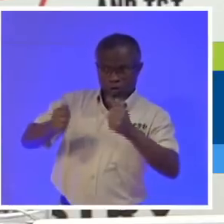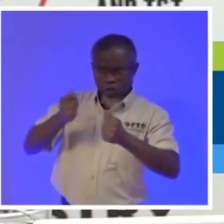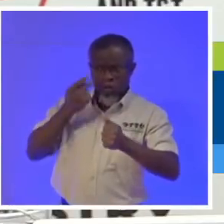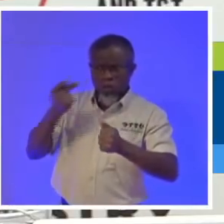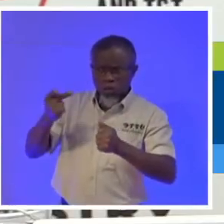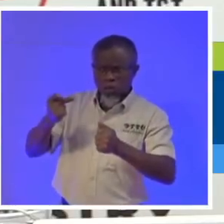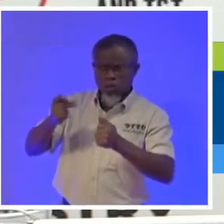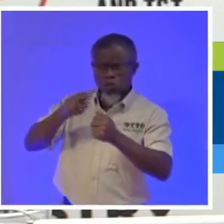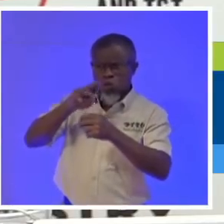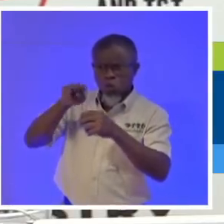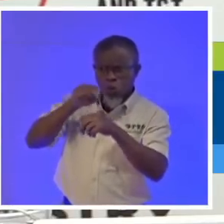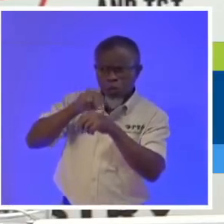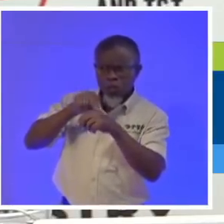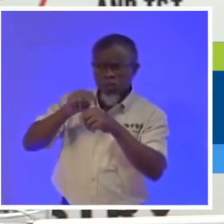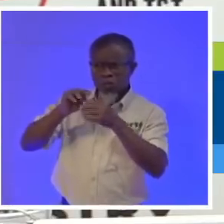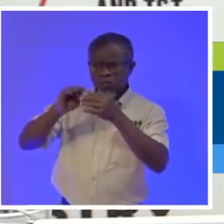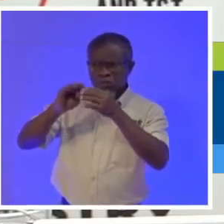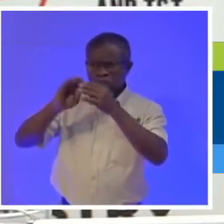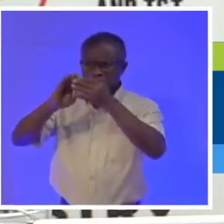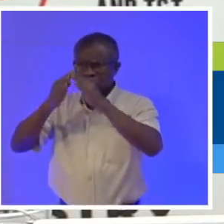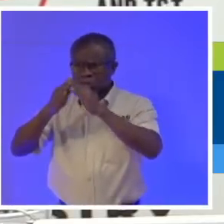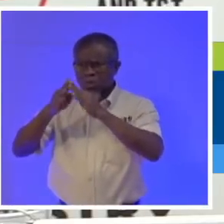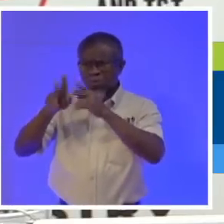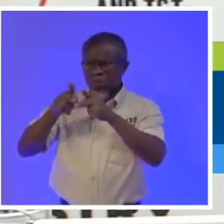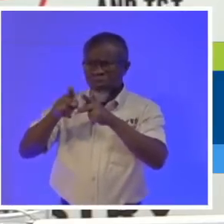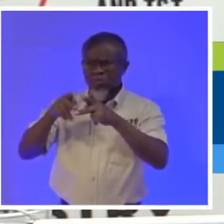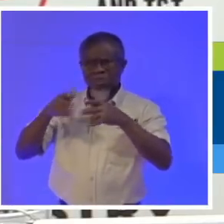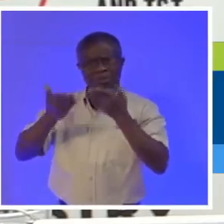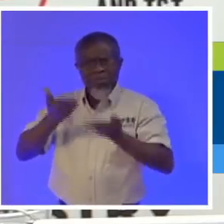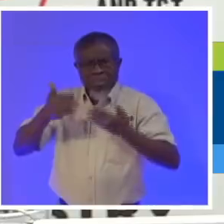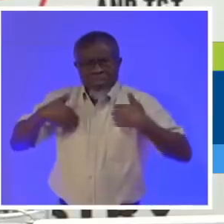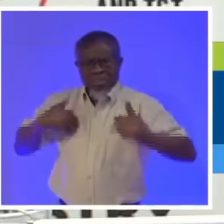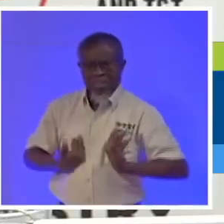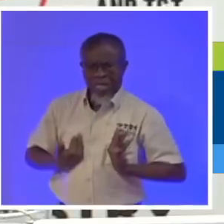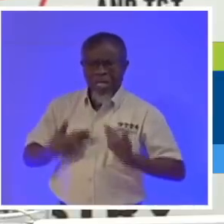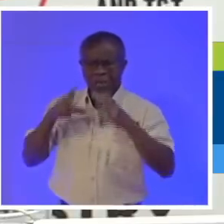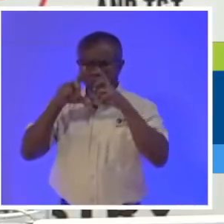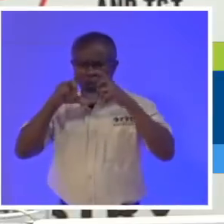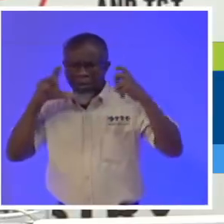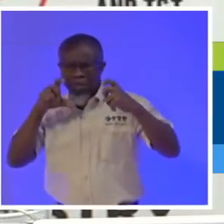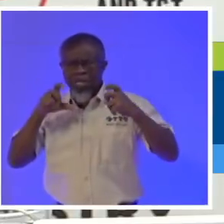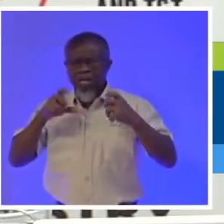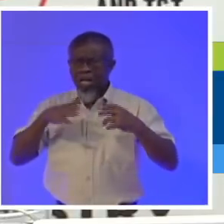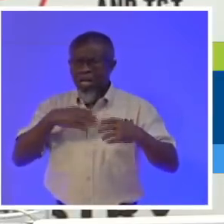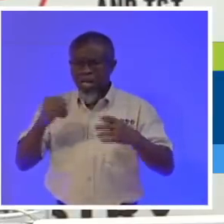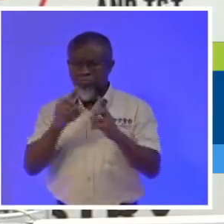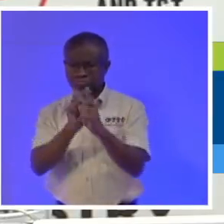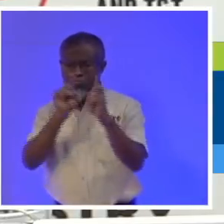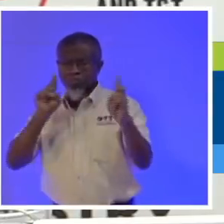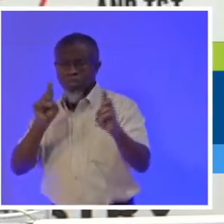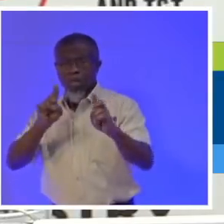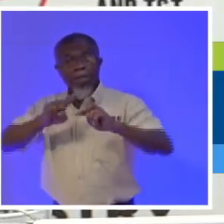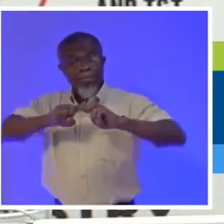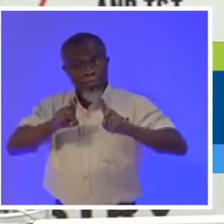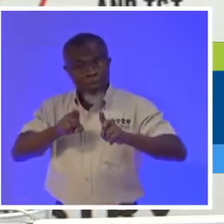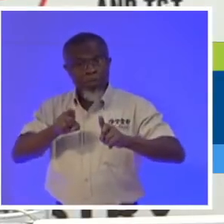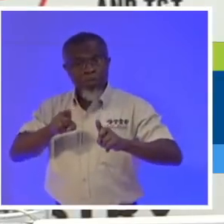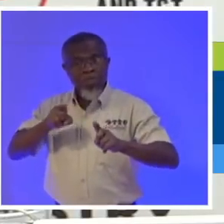population seems to be tired of wearing masks and social distancing and so on. But those things are still